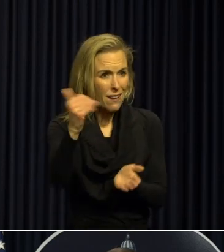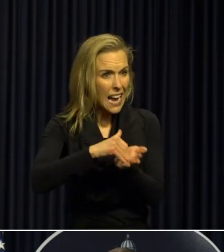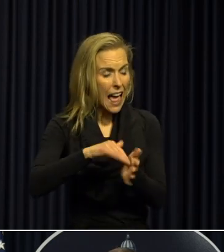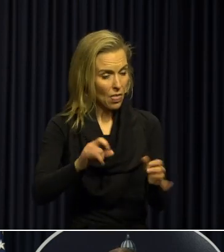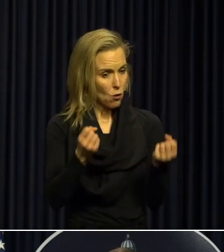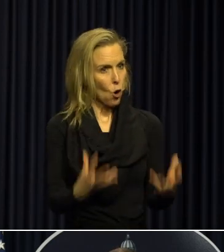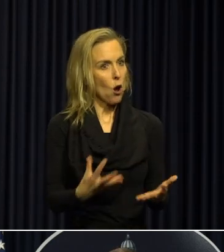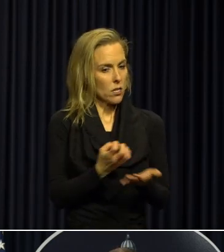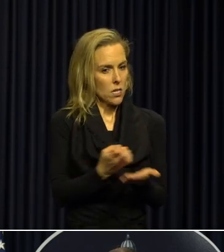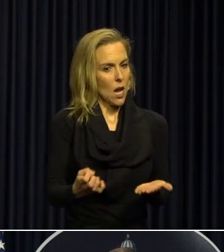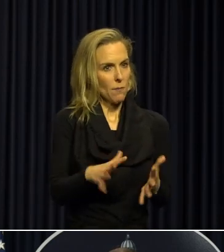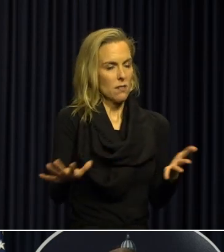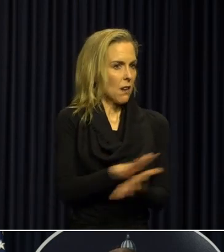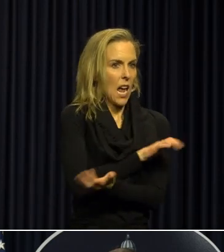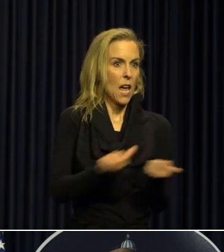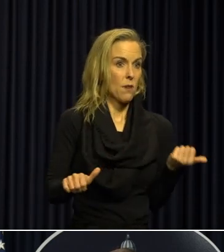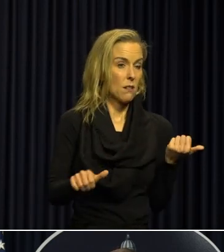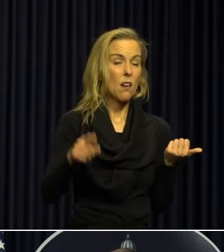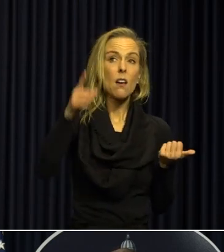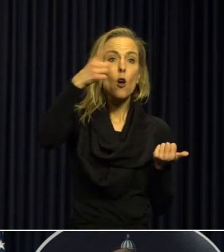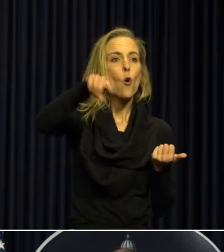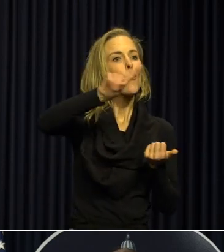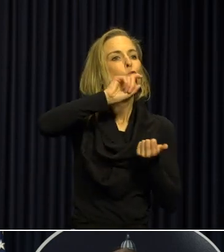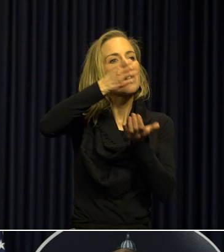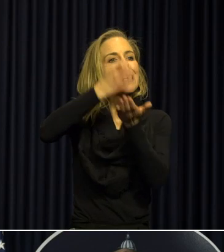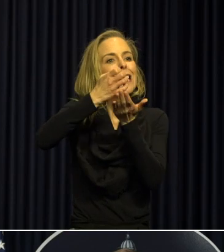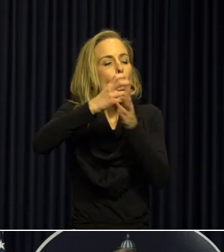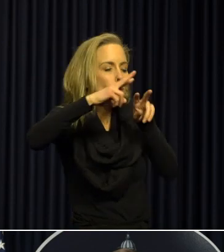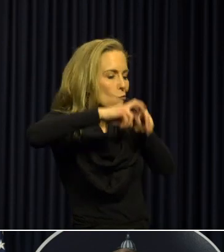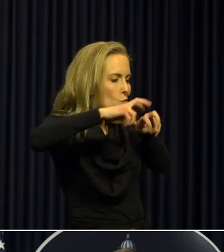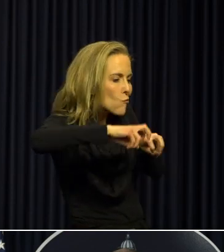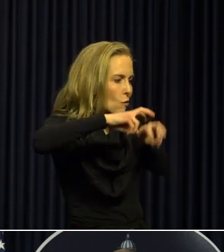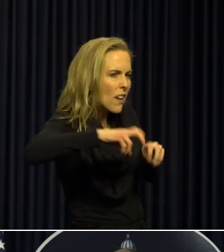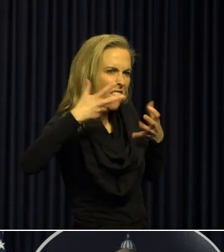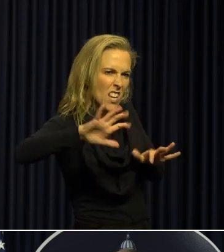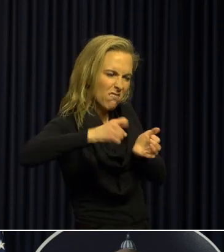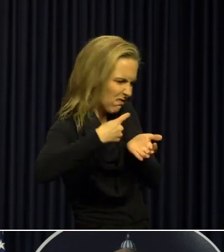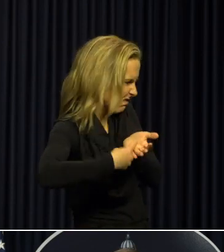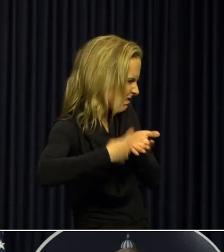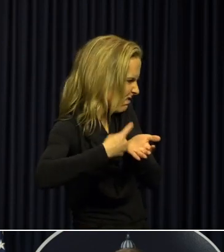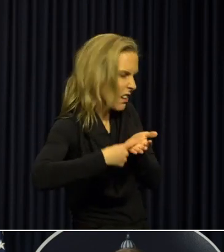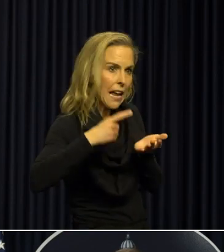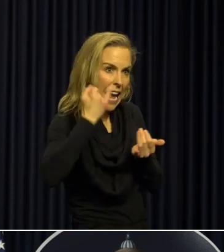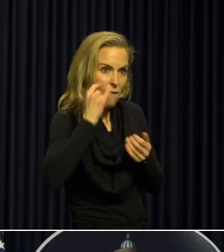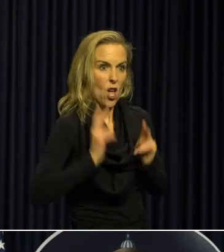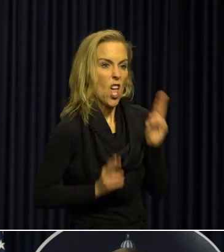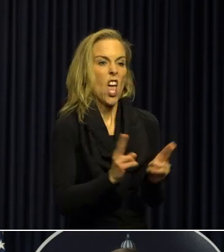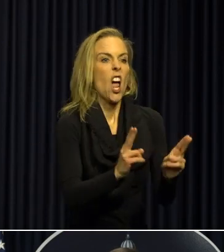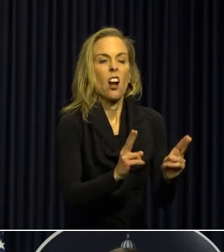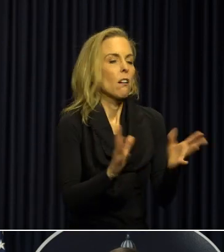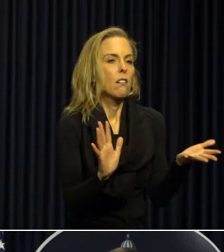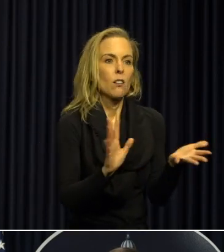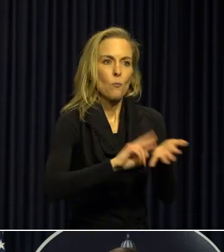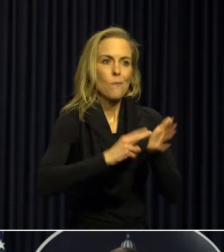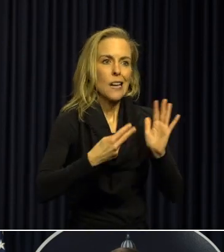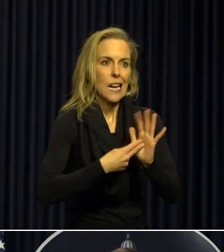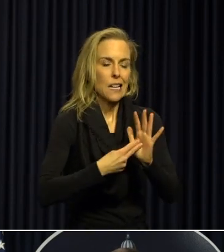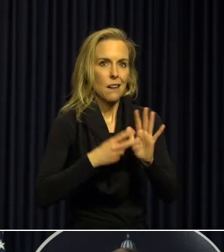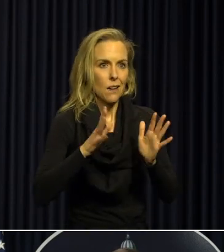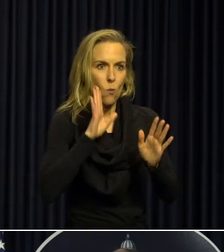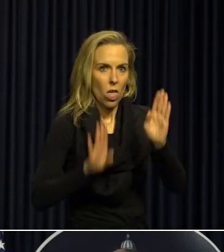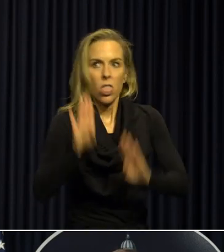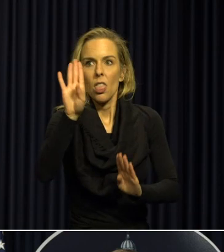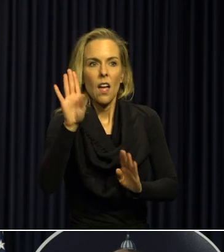of our national economists are talking about this, than we do if we simply hurry up and then try to